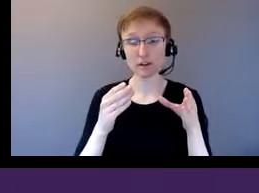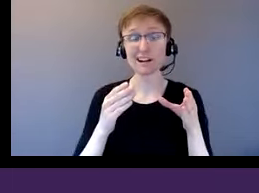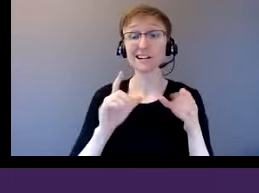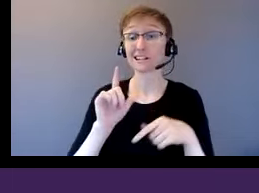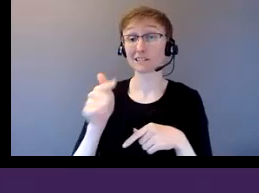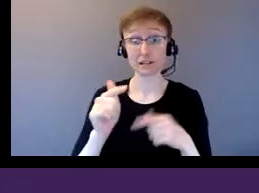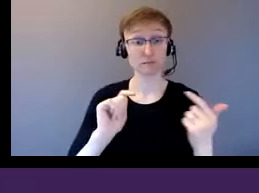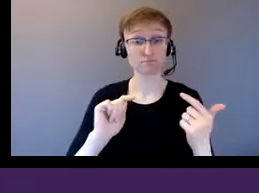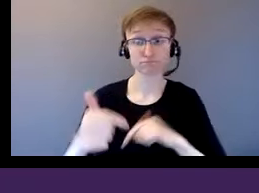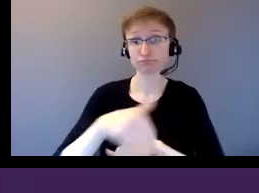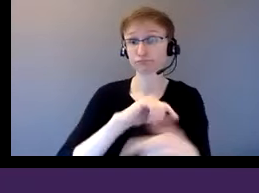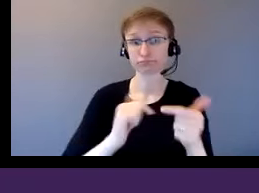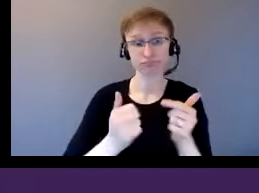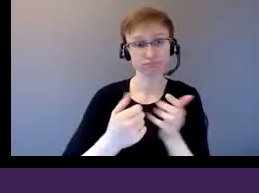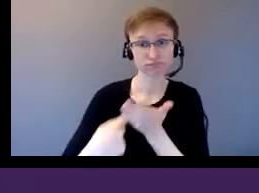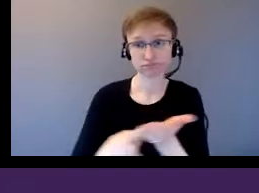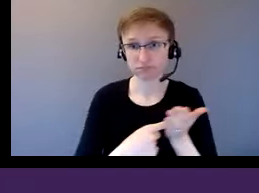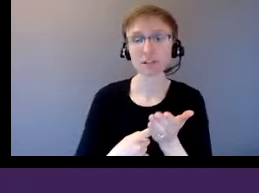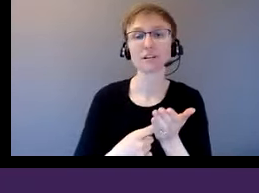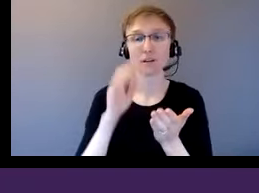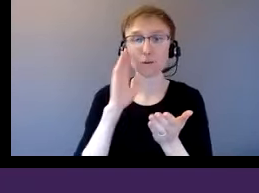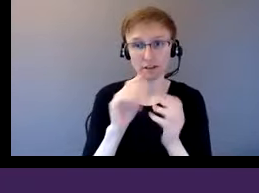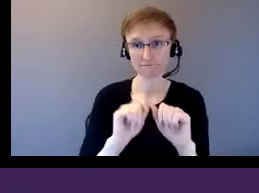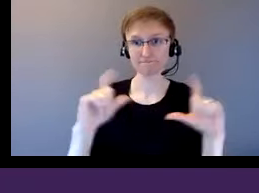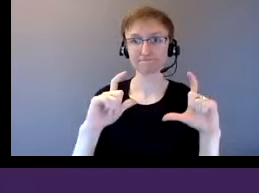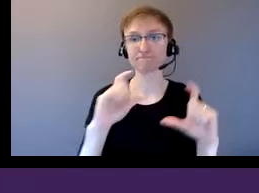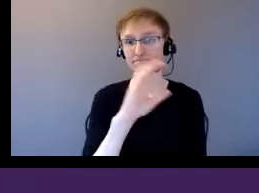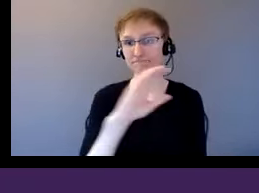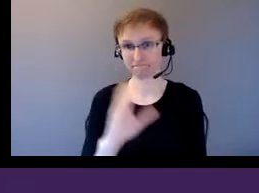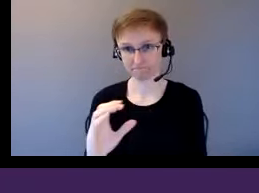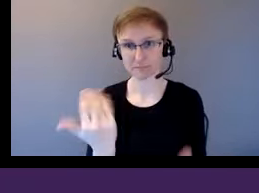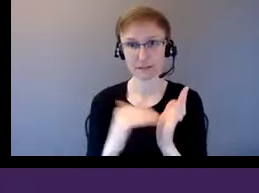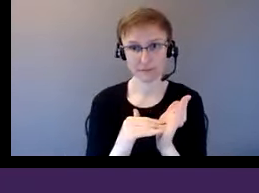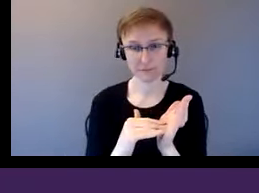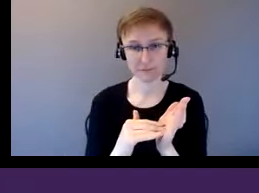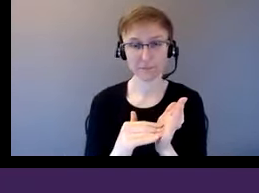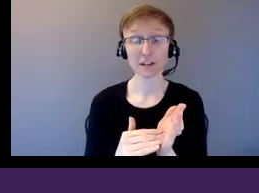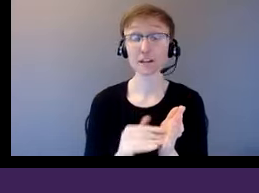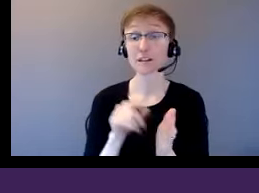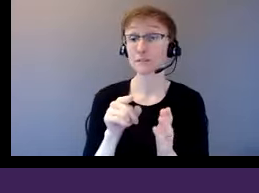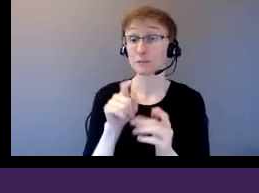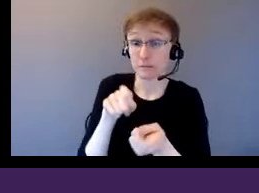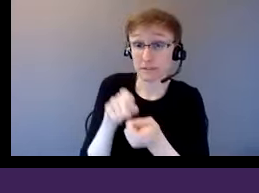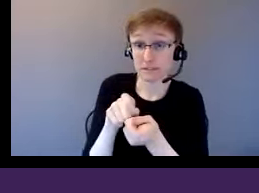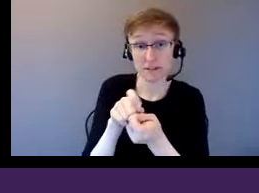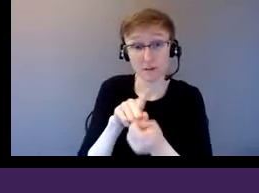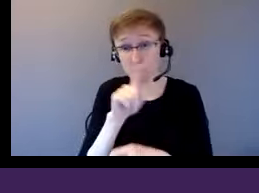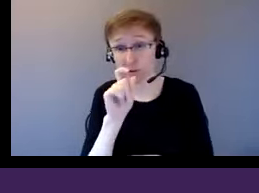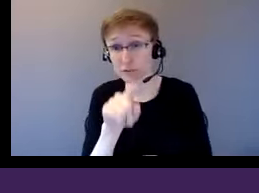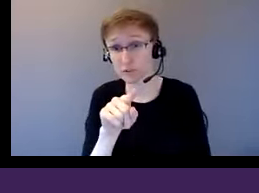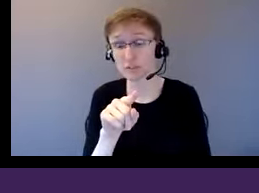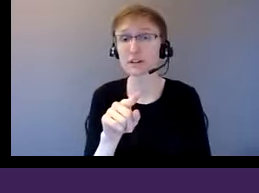discussion, everyone will turn their cameras back on. If you have a specific question that you would like to ask the panel members, we would really encourage you